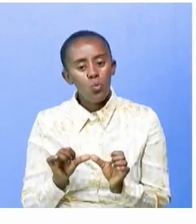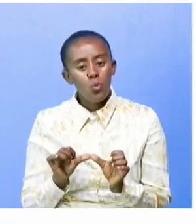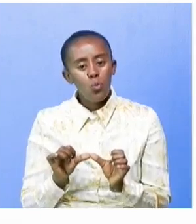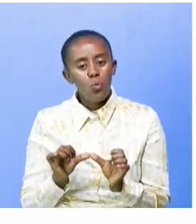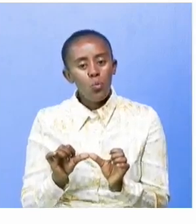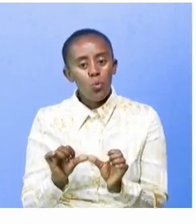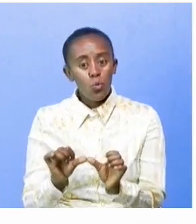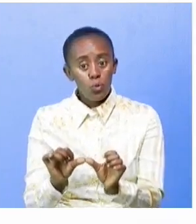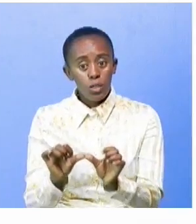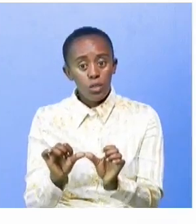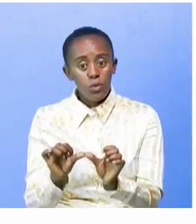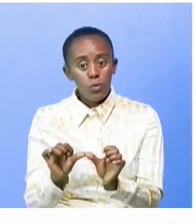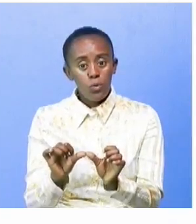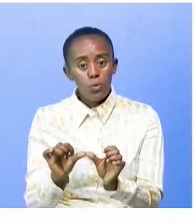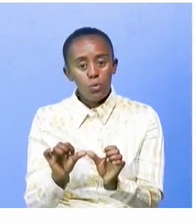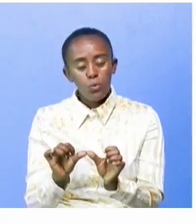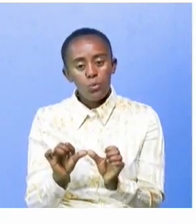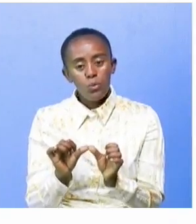to